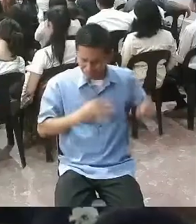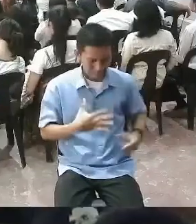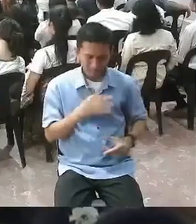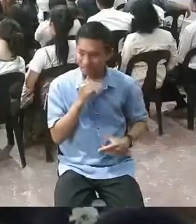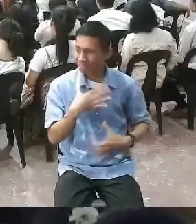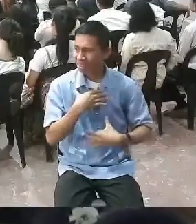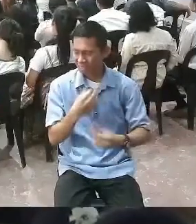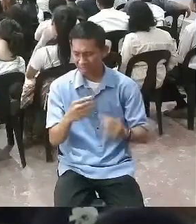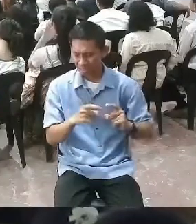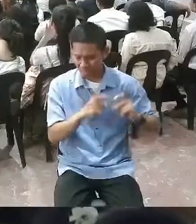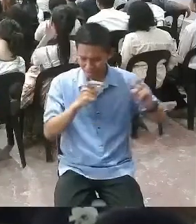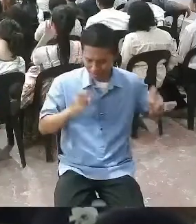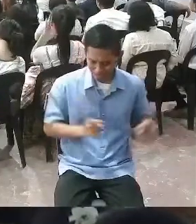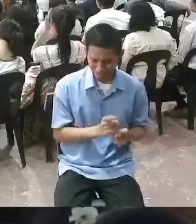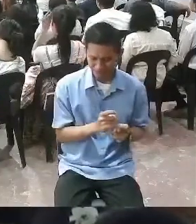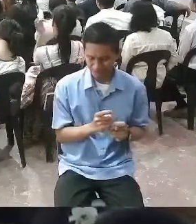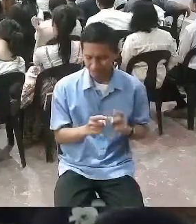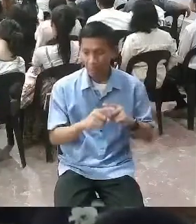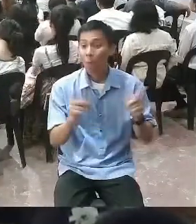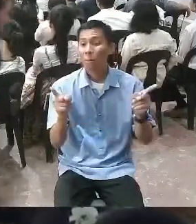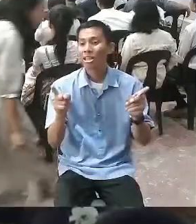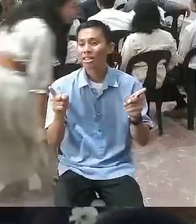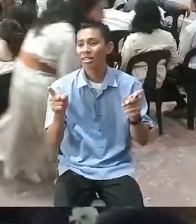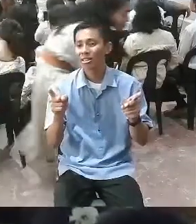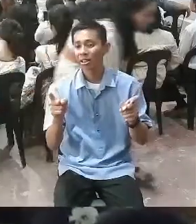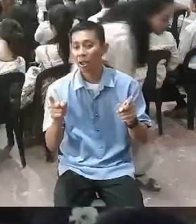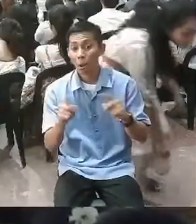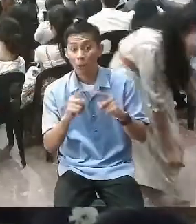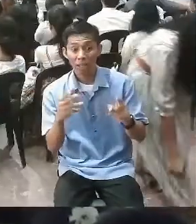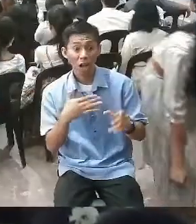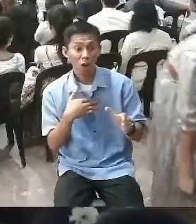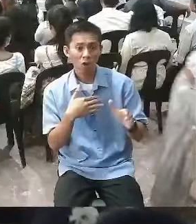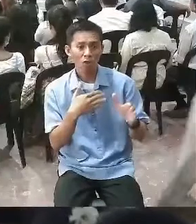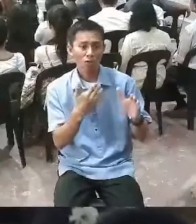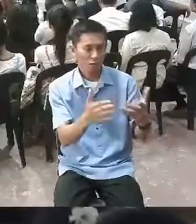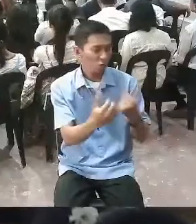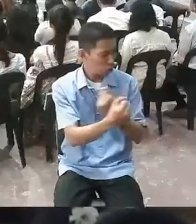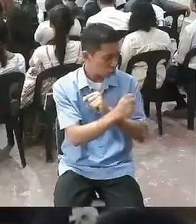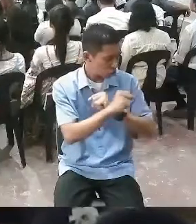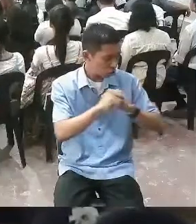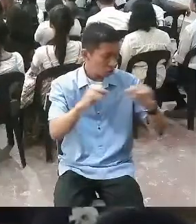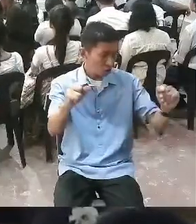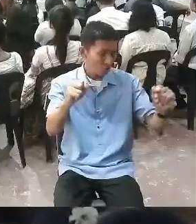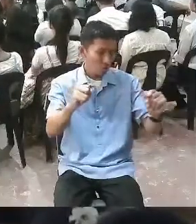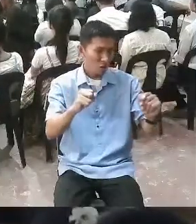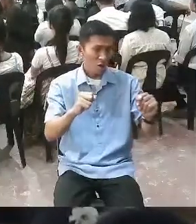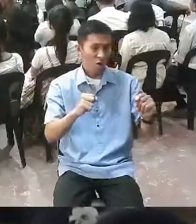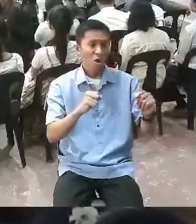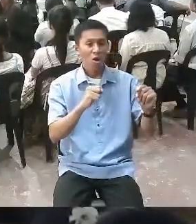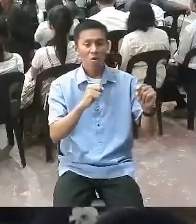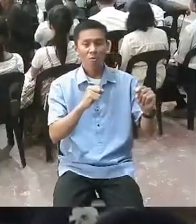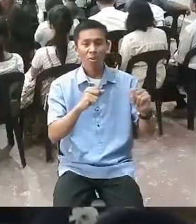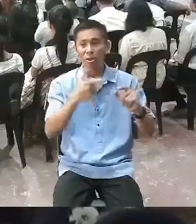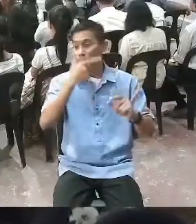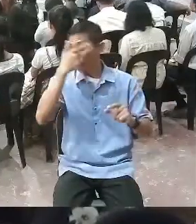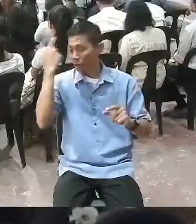But I am a sinner. But I am a righteous sinner. Because Jesus lives inside